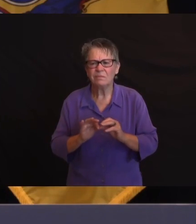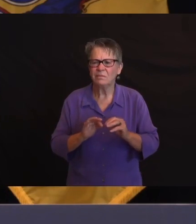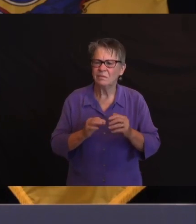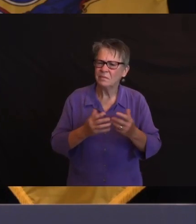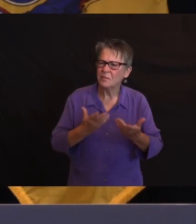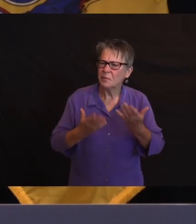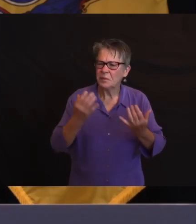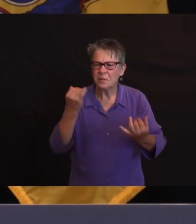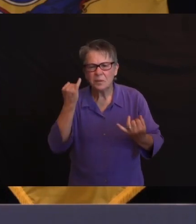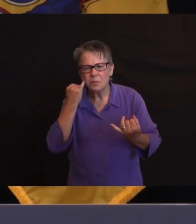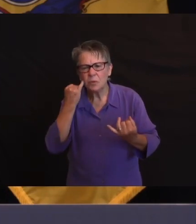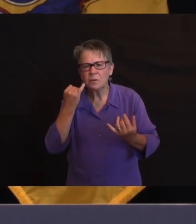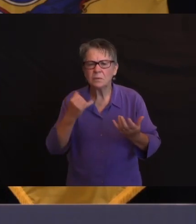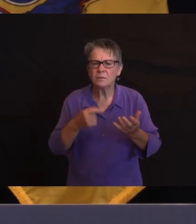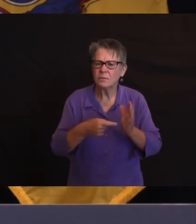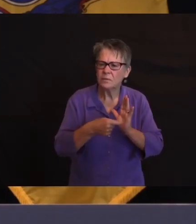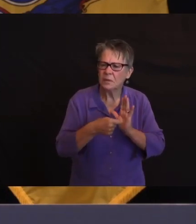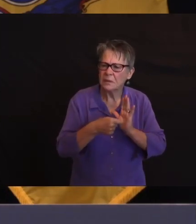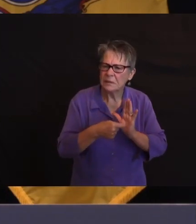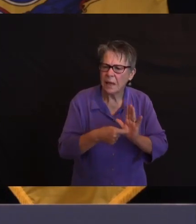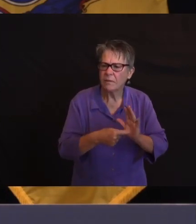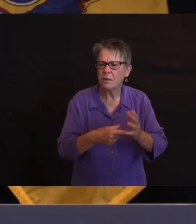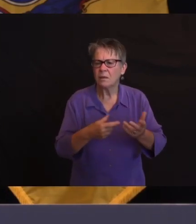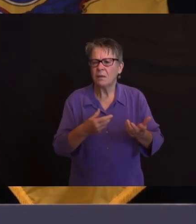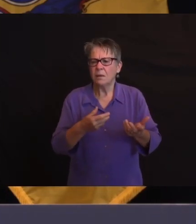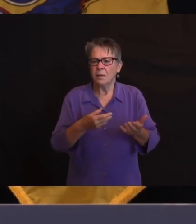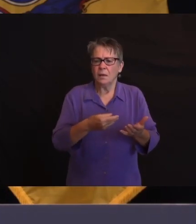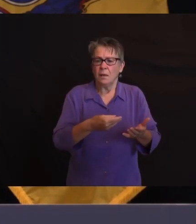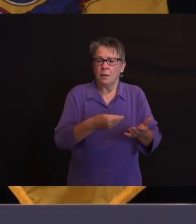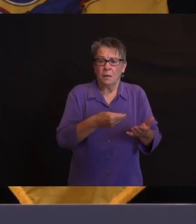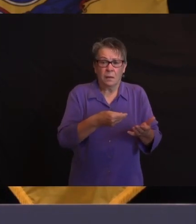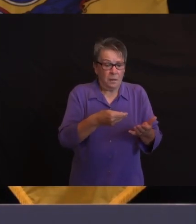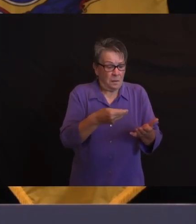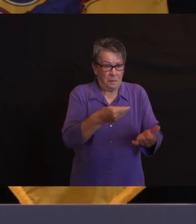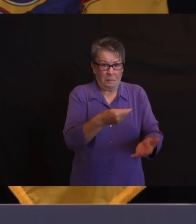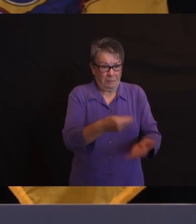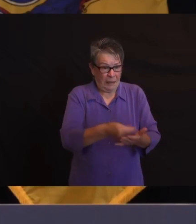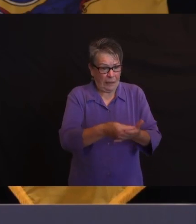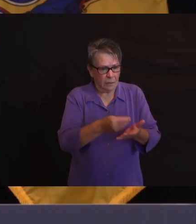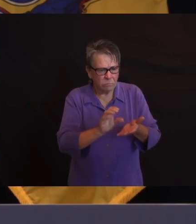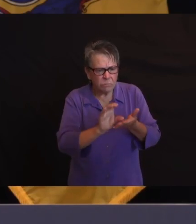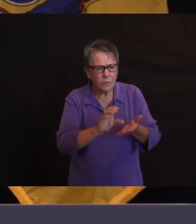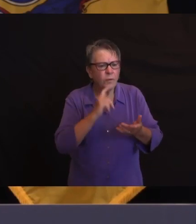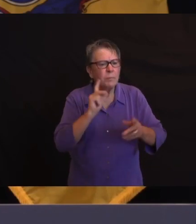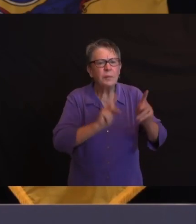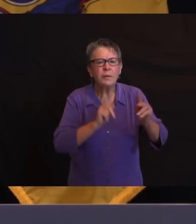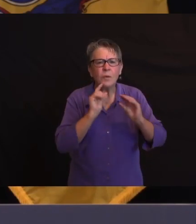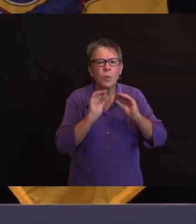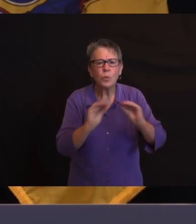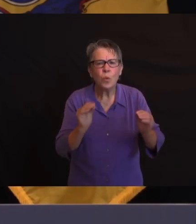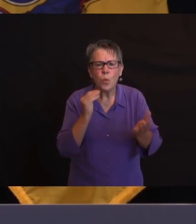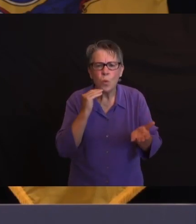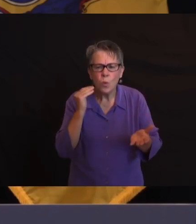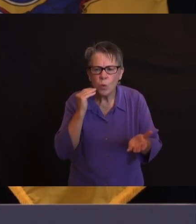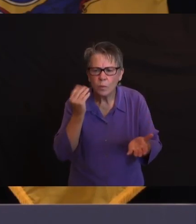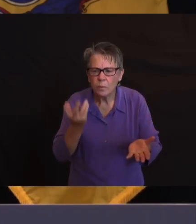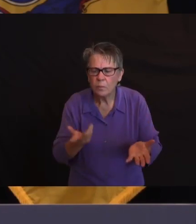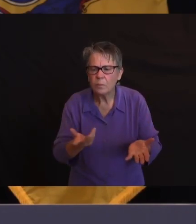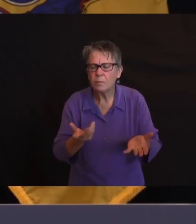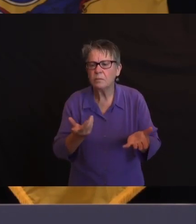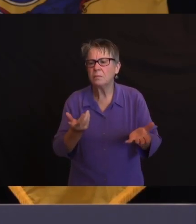or a higher education program that's funded. I have to say, with